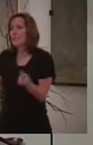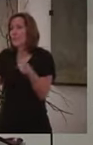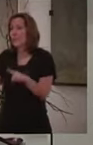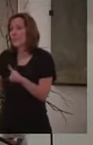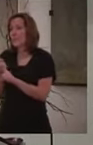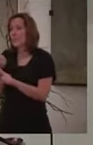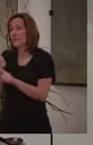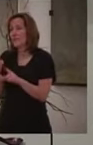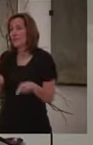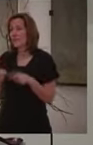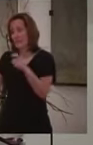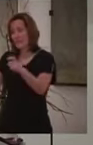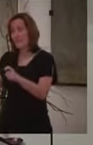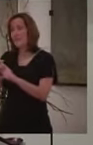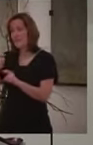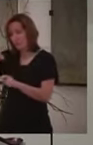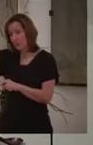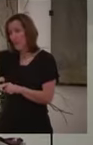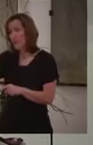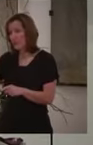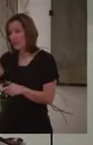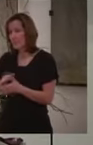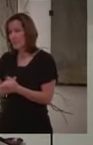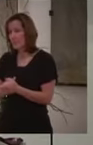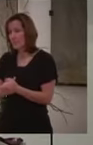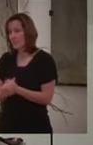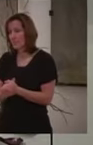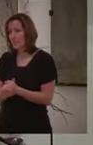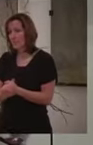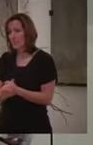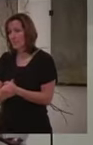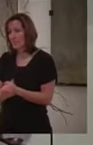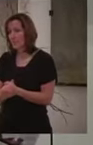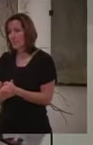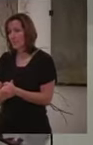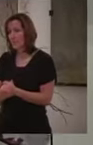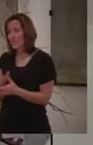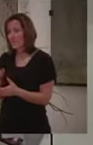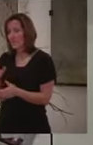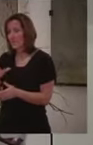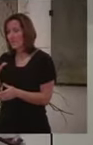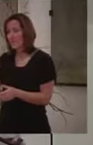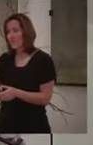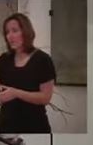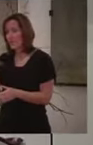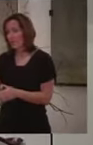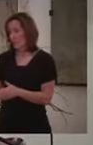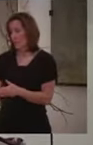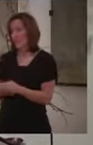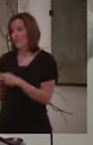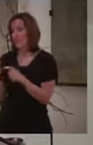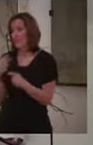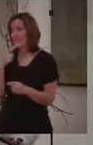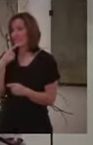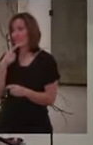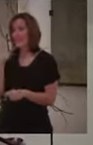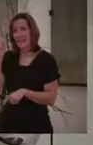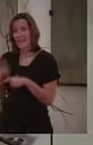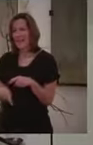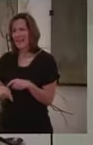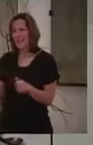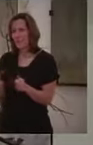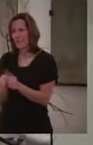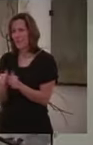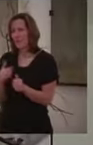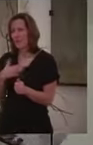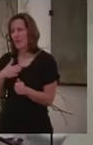as gift from God. As Luther reminds us in his small catechism, I cannot by my own